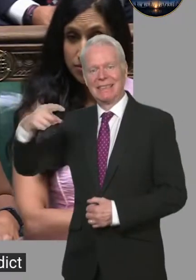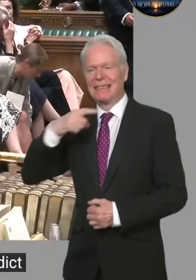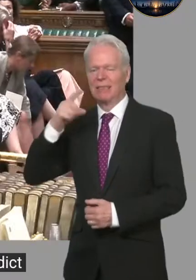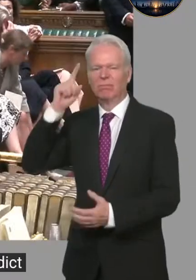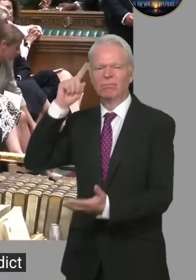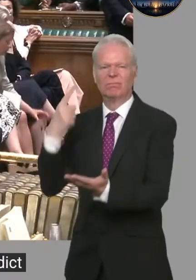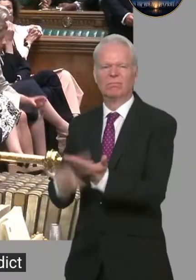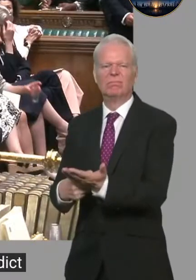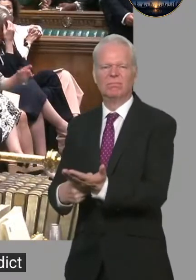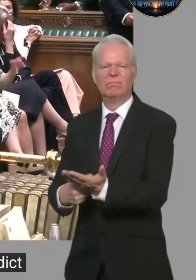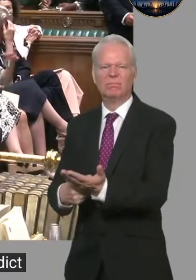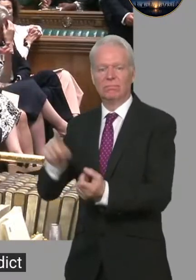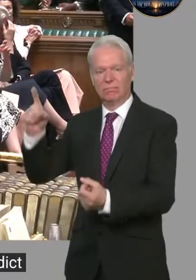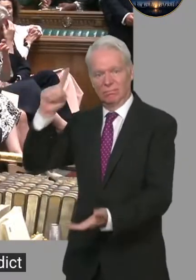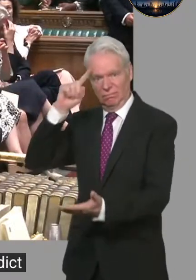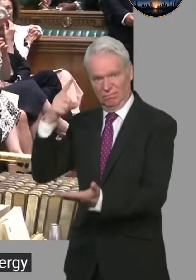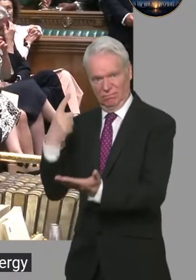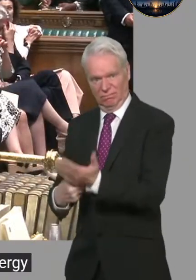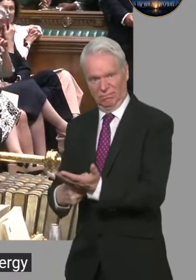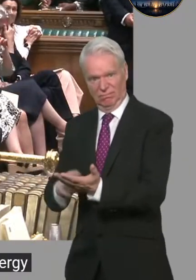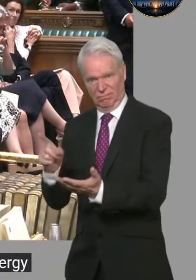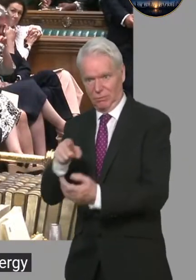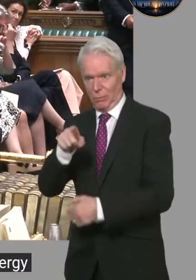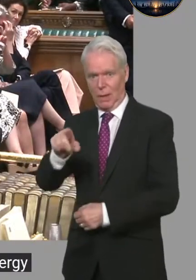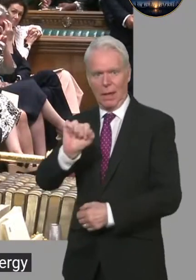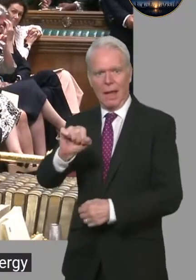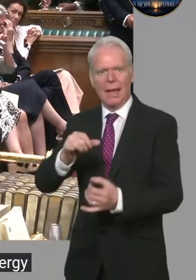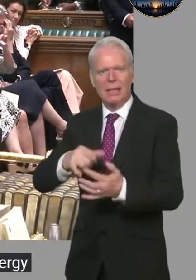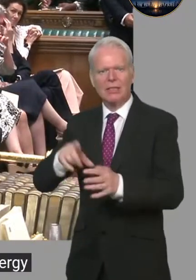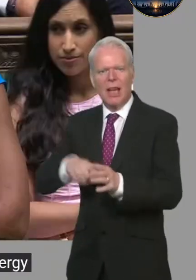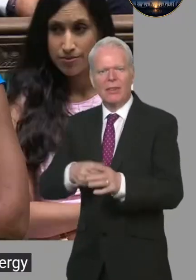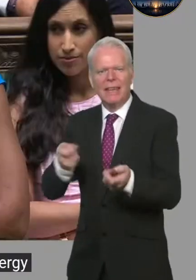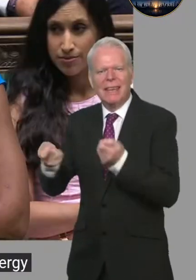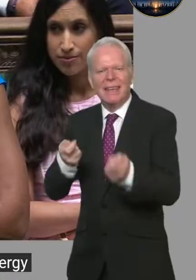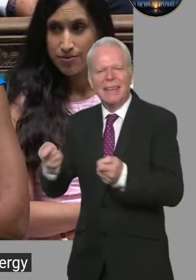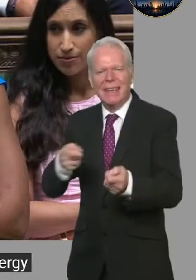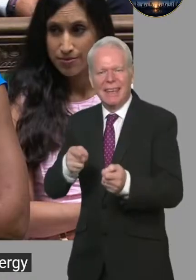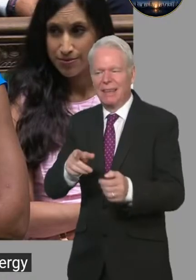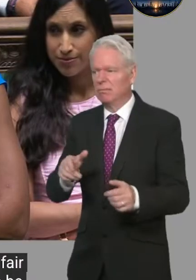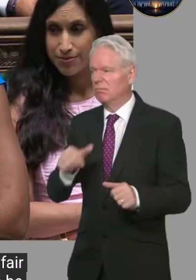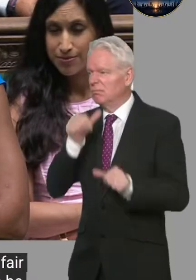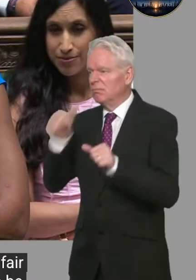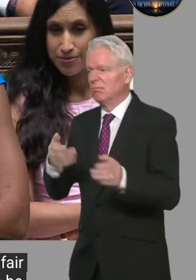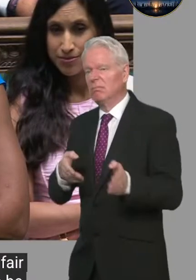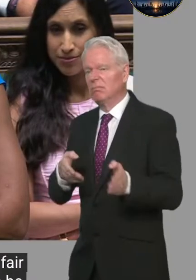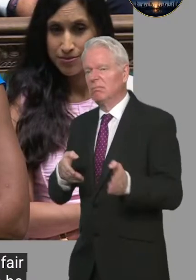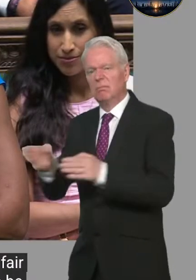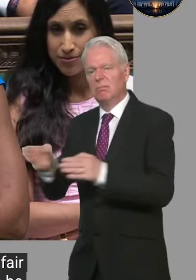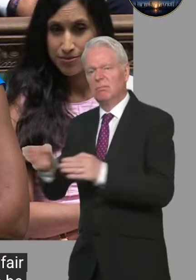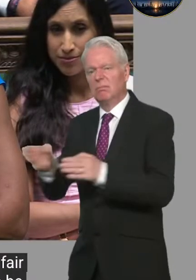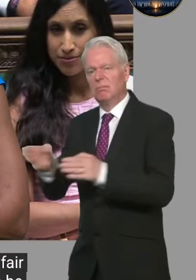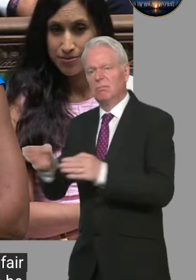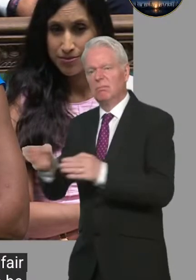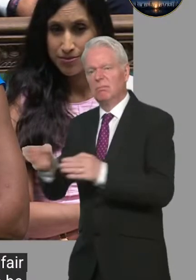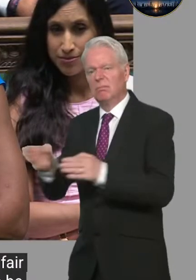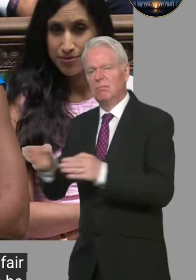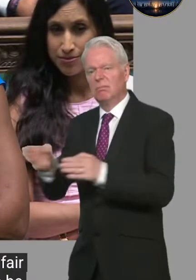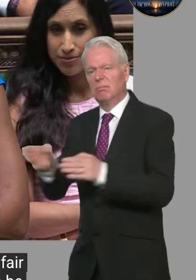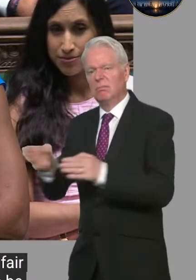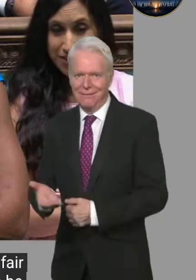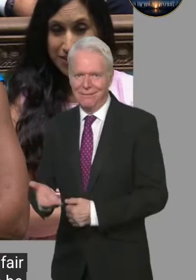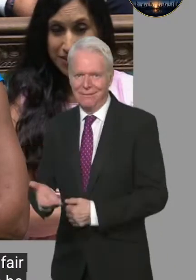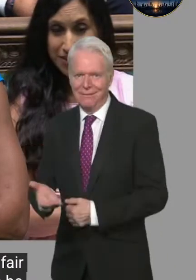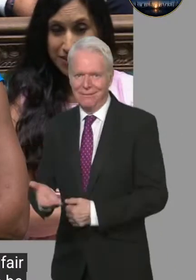be fair, they're not all traitors and deserters. Some of his cabinet have been loyal and